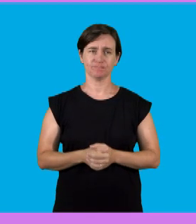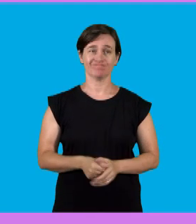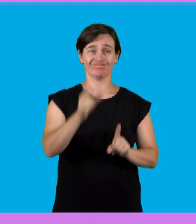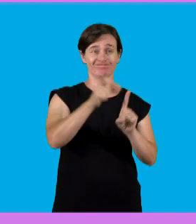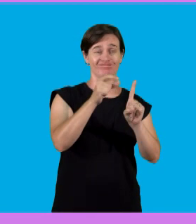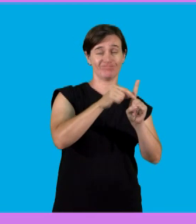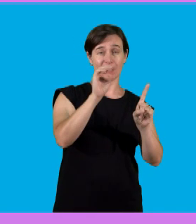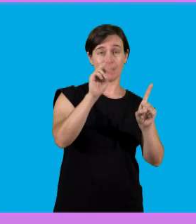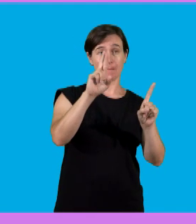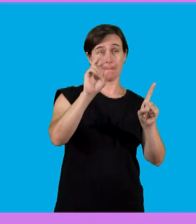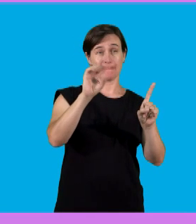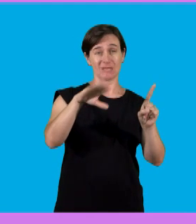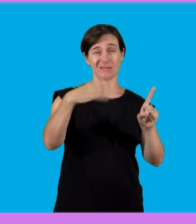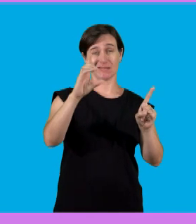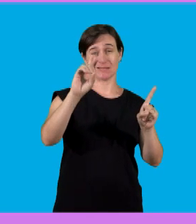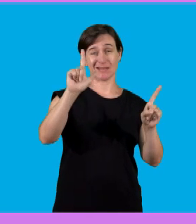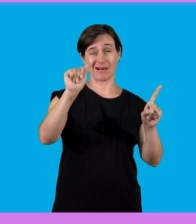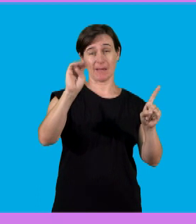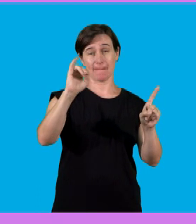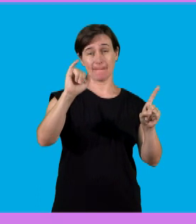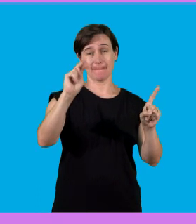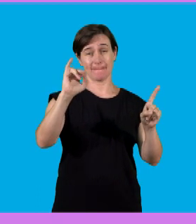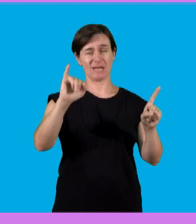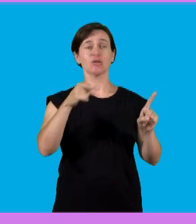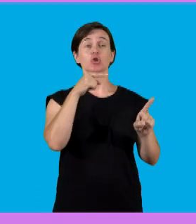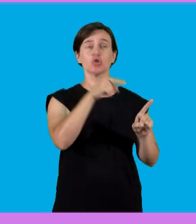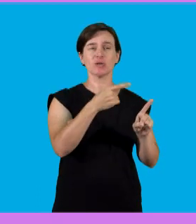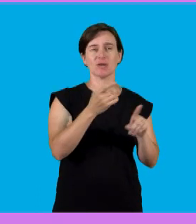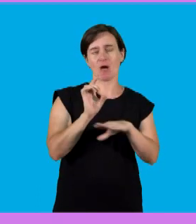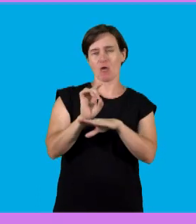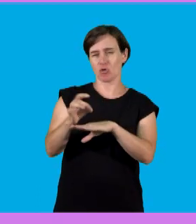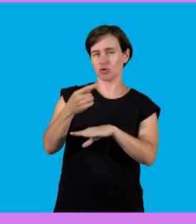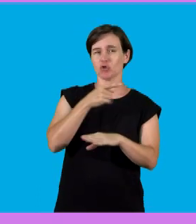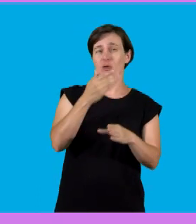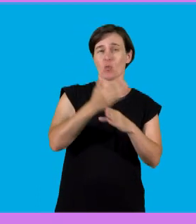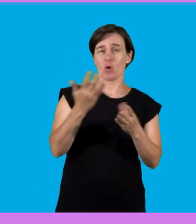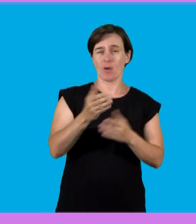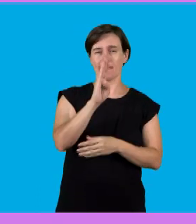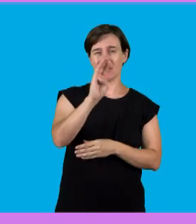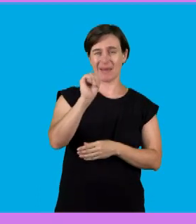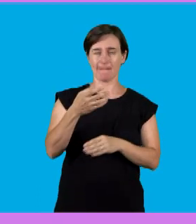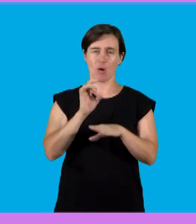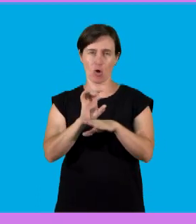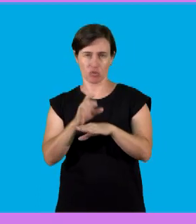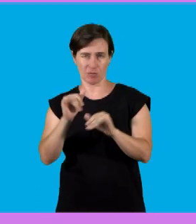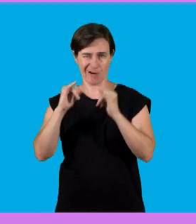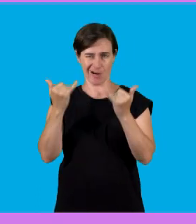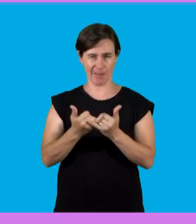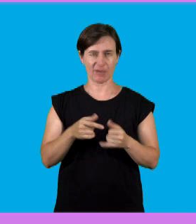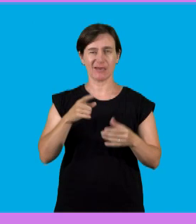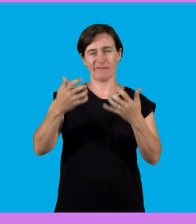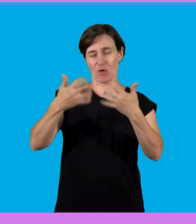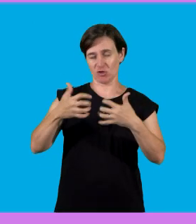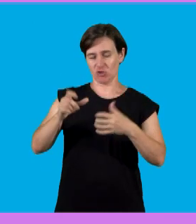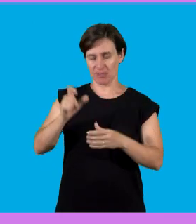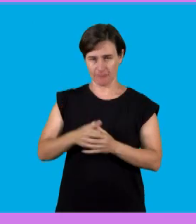Mrs. Lamini, 68 years old, is a consultant working at BM Consulting Engineers. She earns a gross monthly